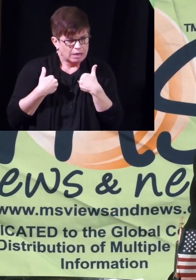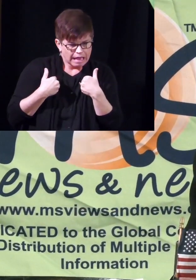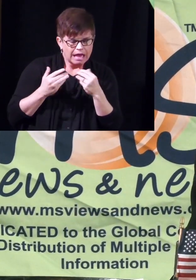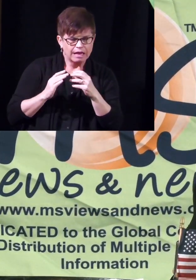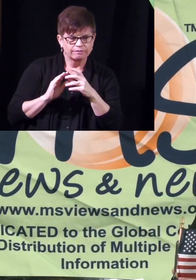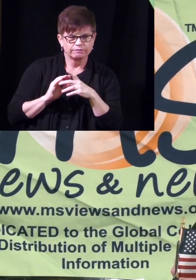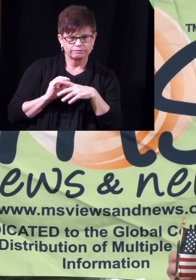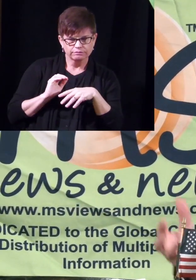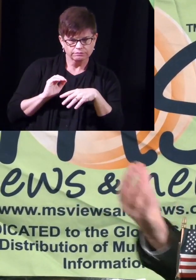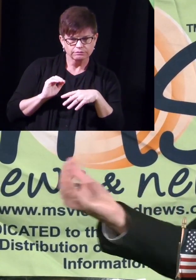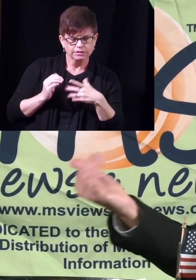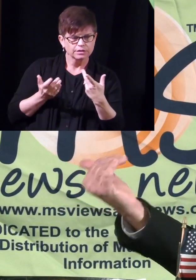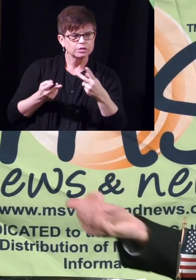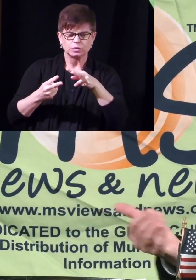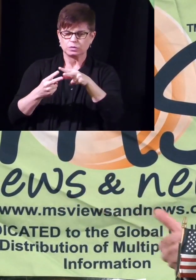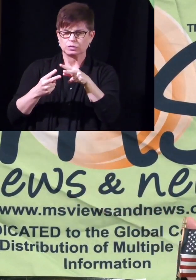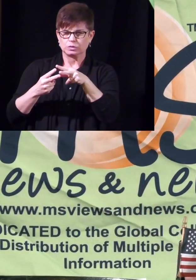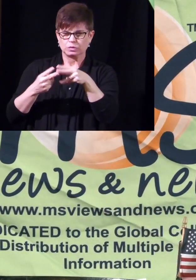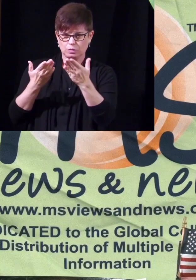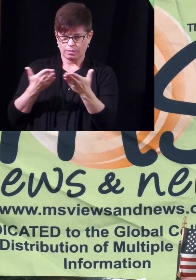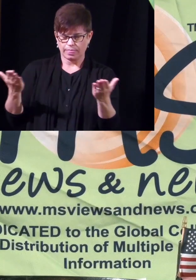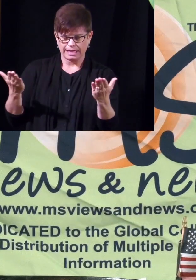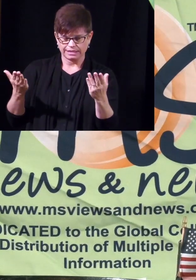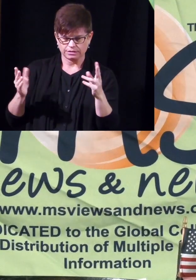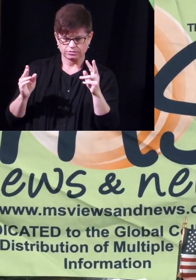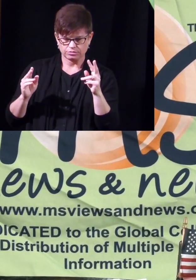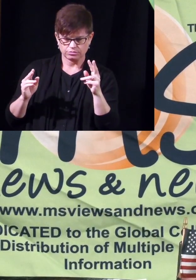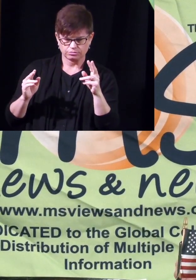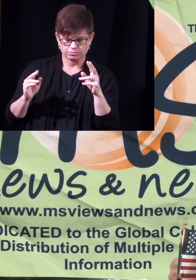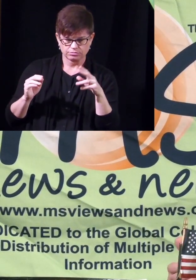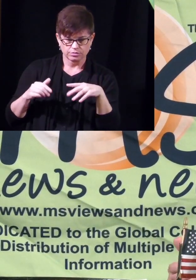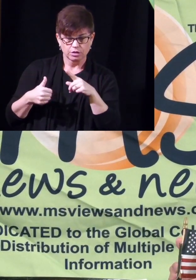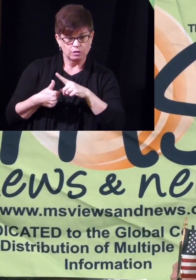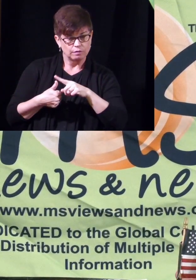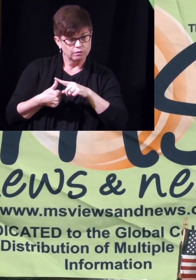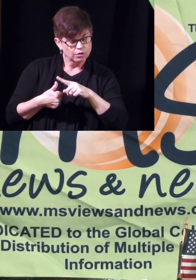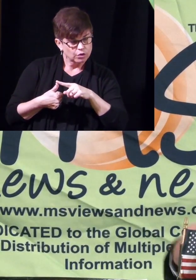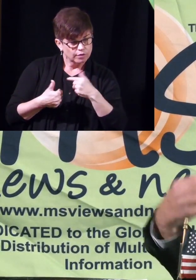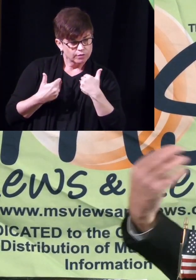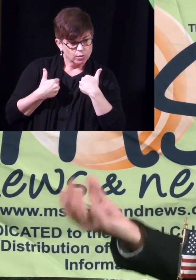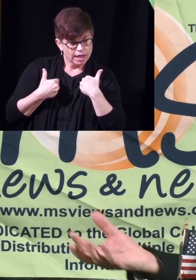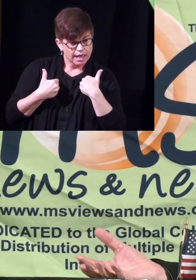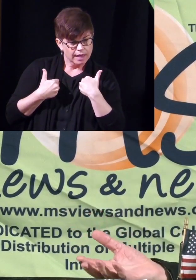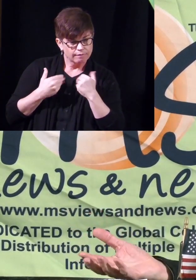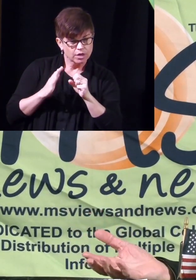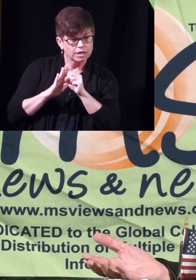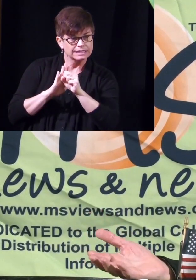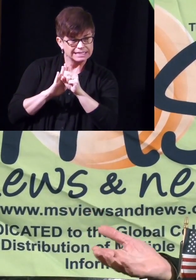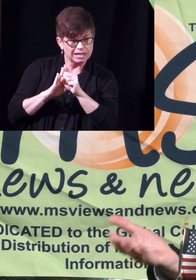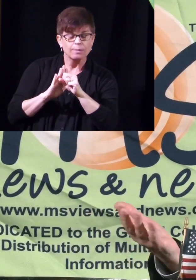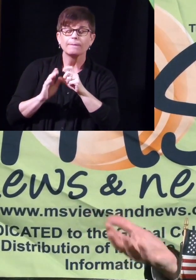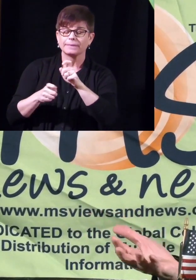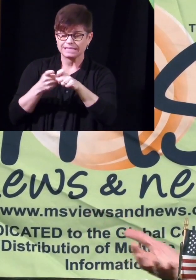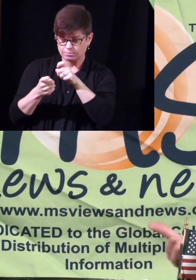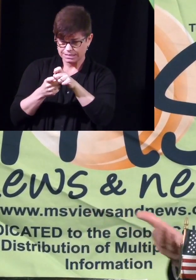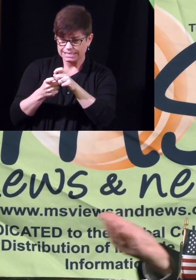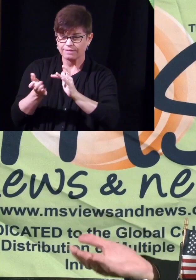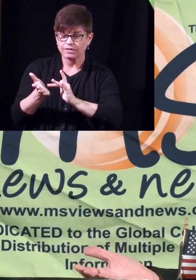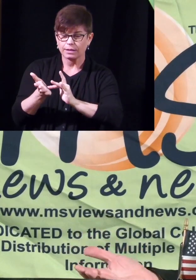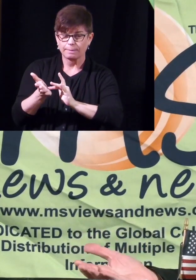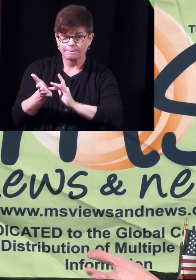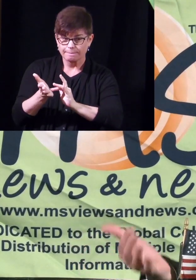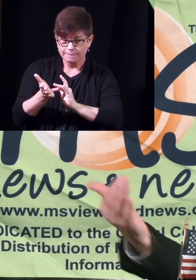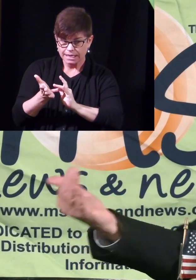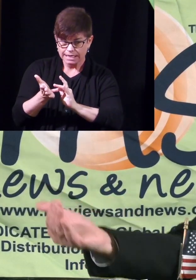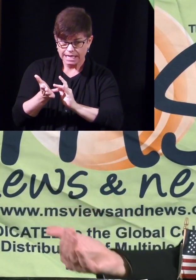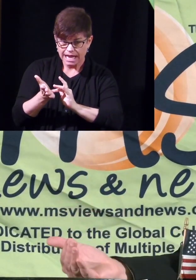spoke about before, there's two things to address. The first thing is if you have the symptom and you have a particular medication, it implies the medication is